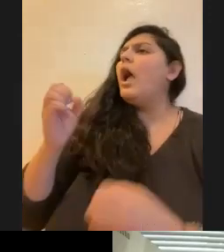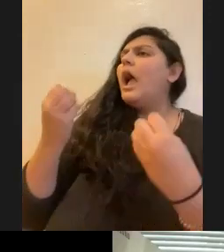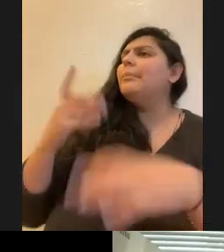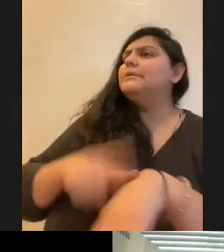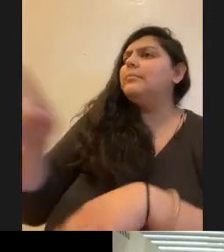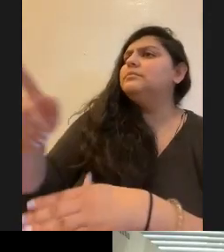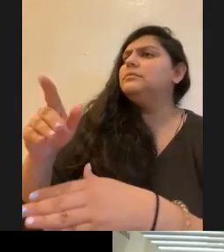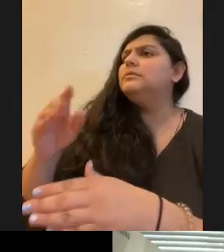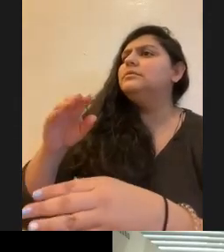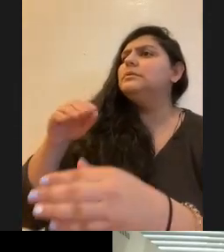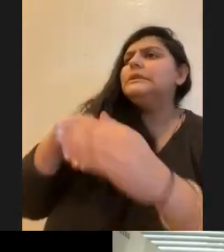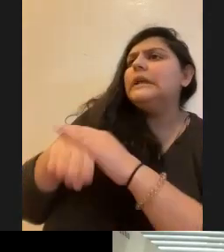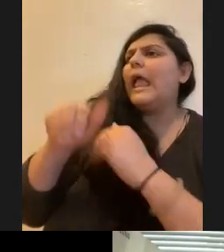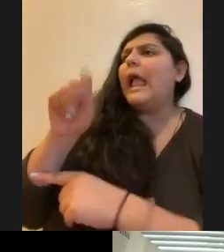year?